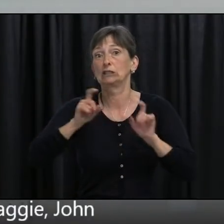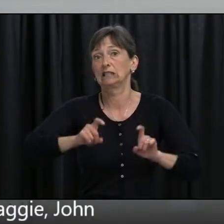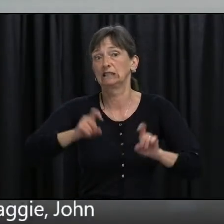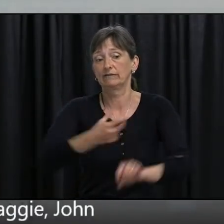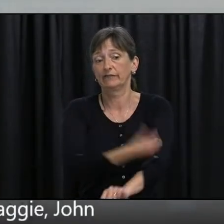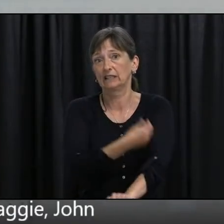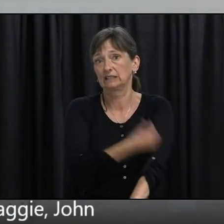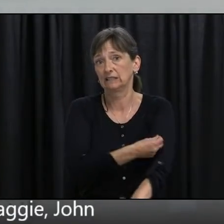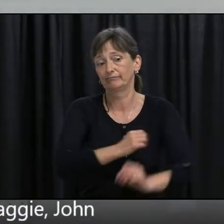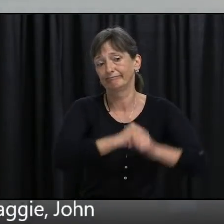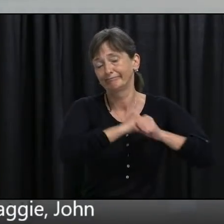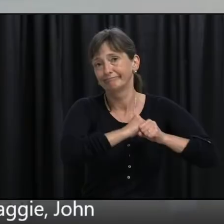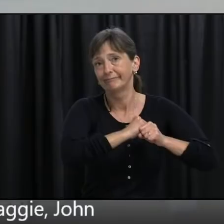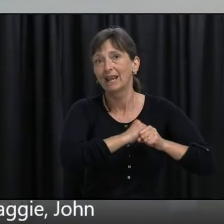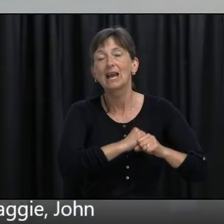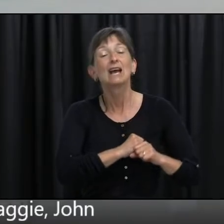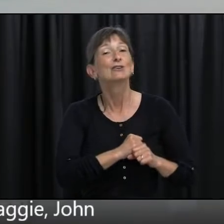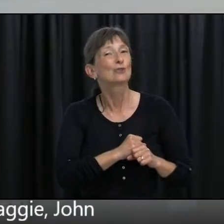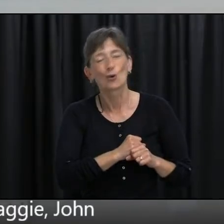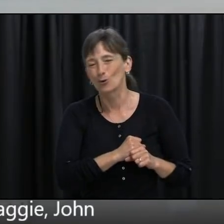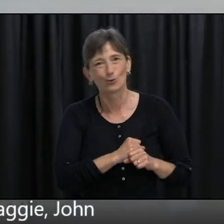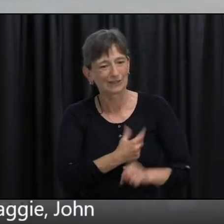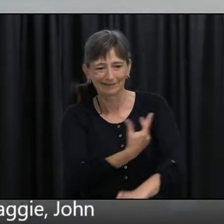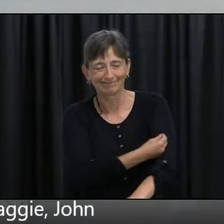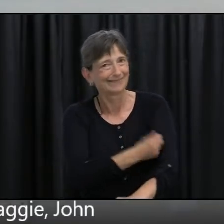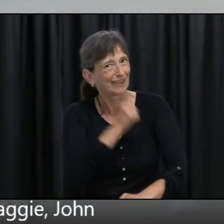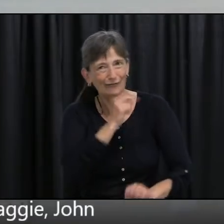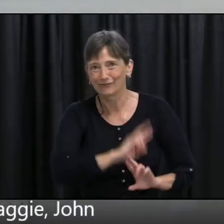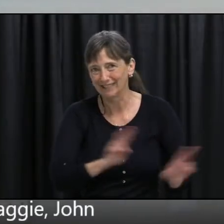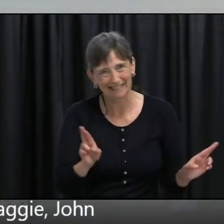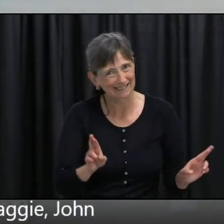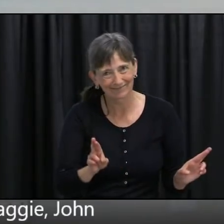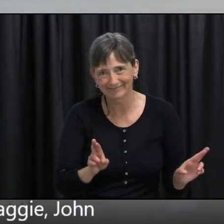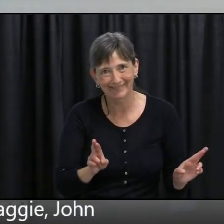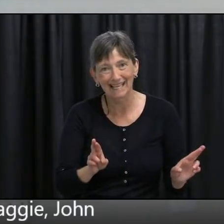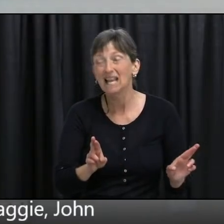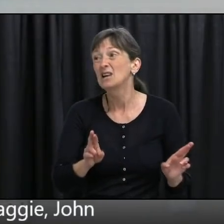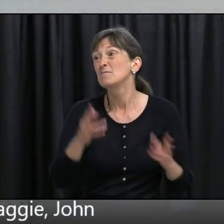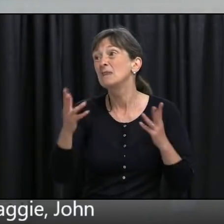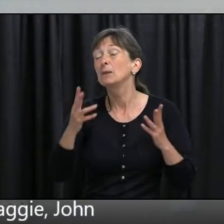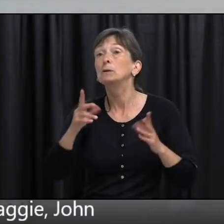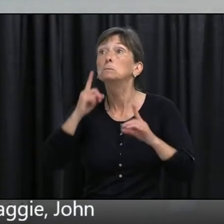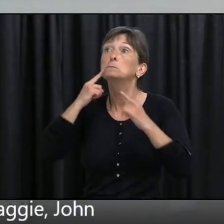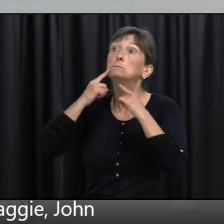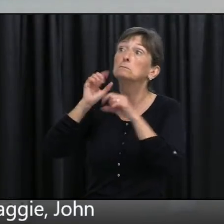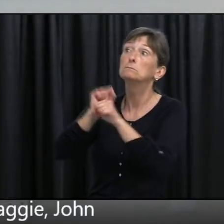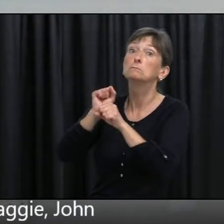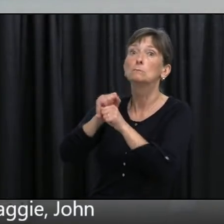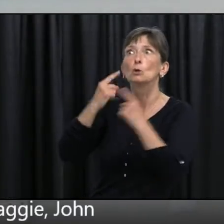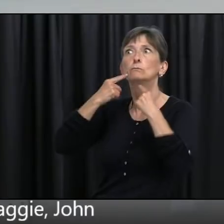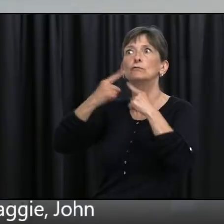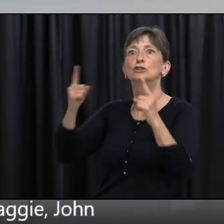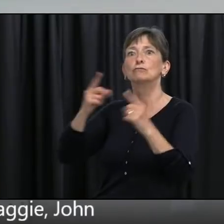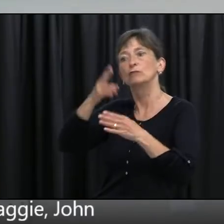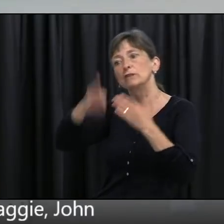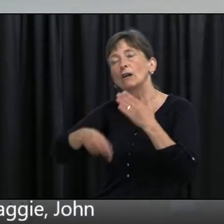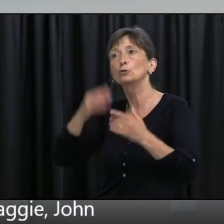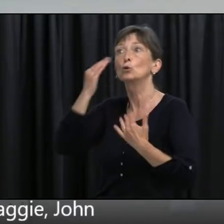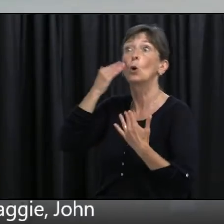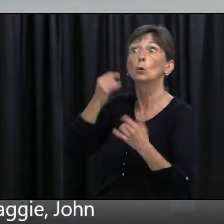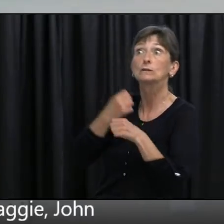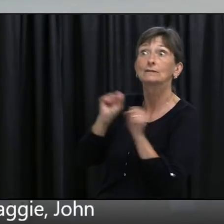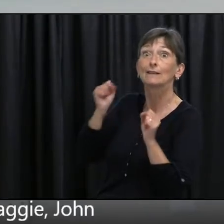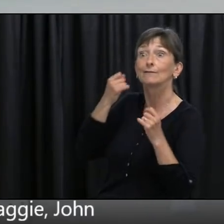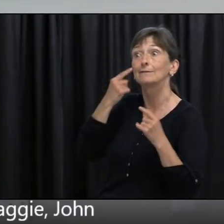is our area of concern, and it's been a focus of all our attention. And we have been almost